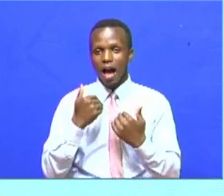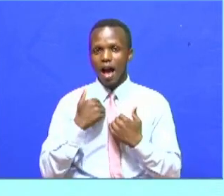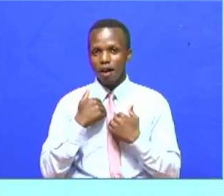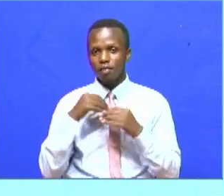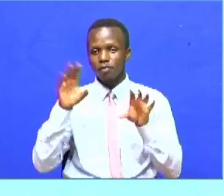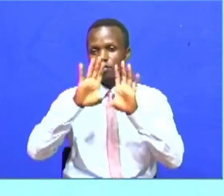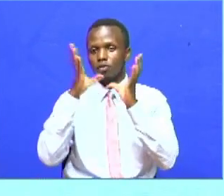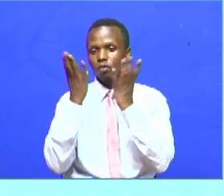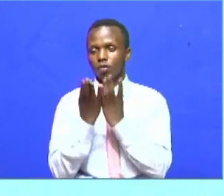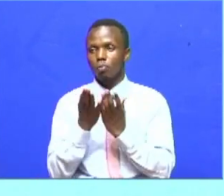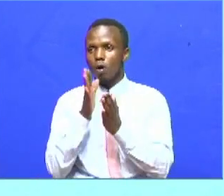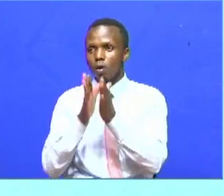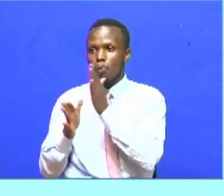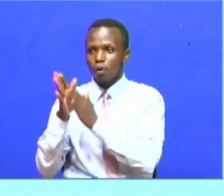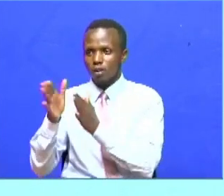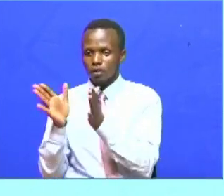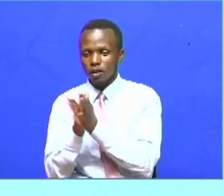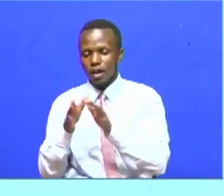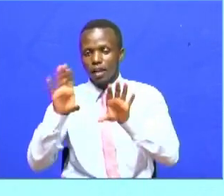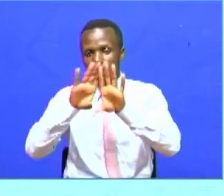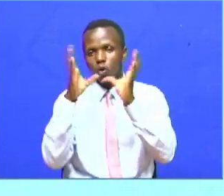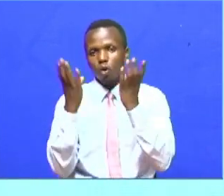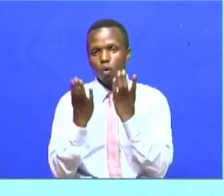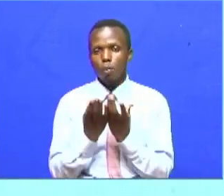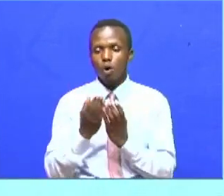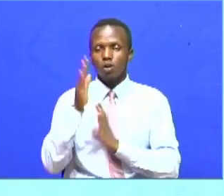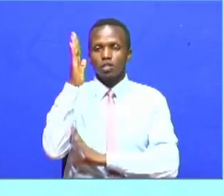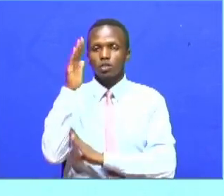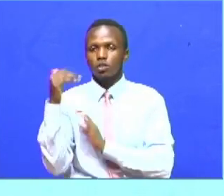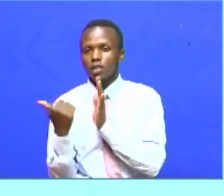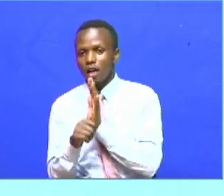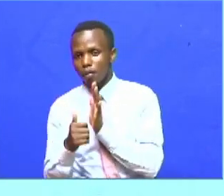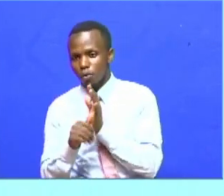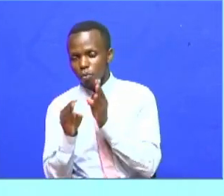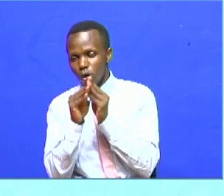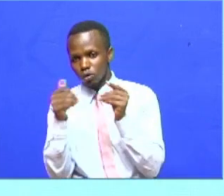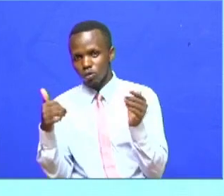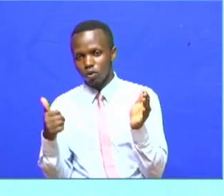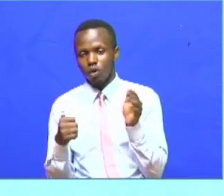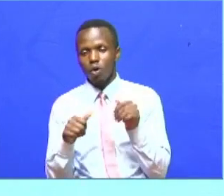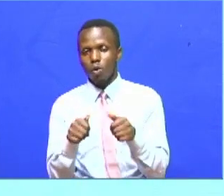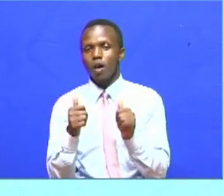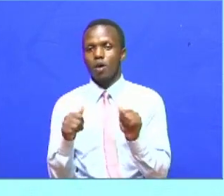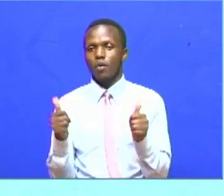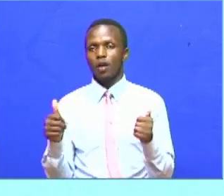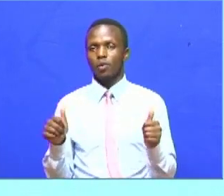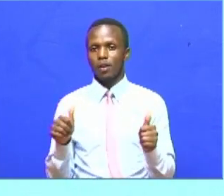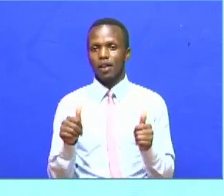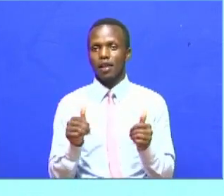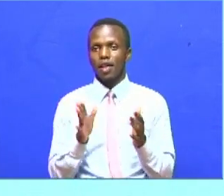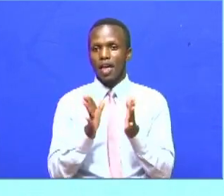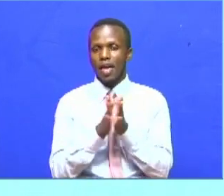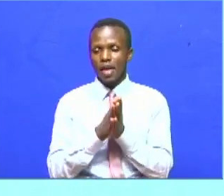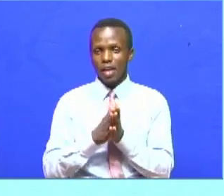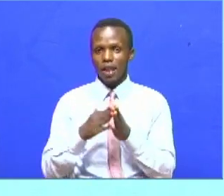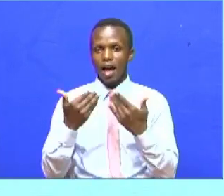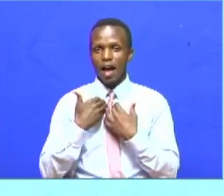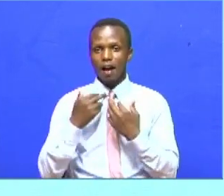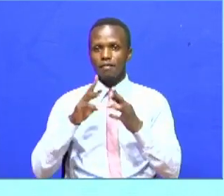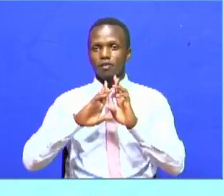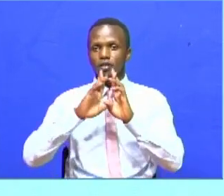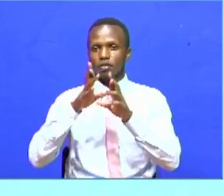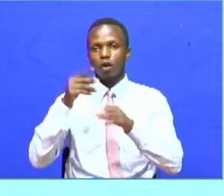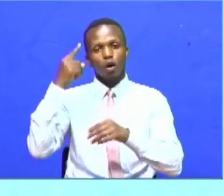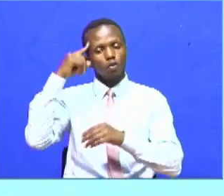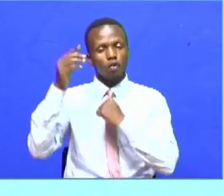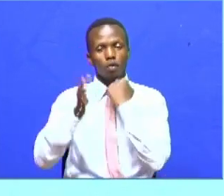Development Initiative, the Global Security Initiative, the Global Civilization Initiative, and implement the outcomes of the Belt and Road